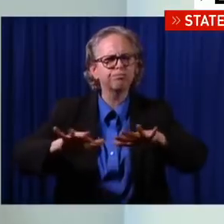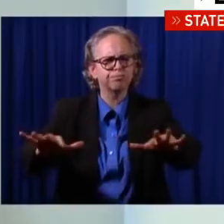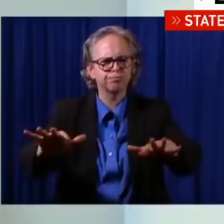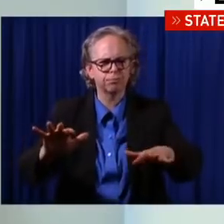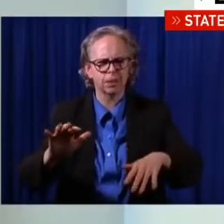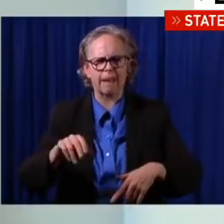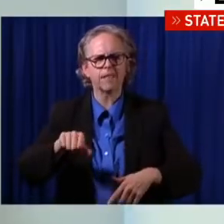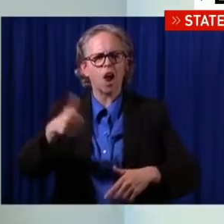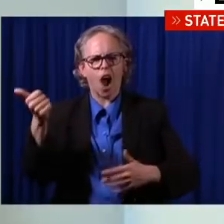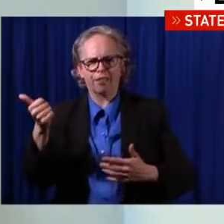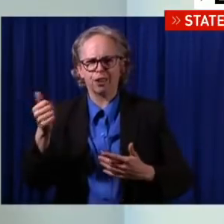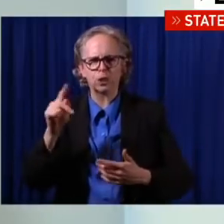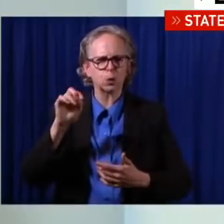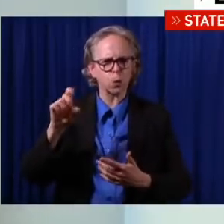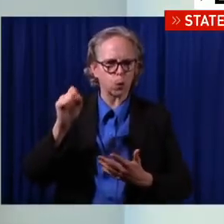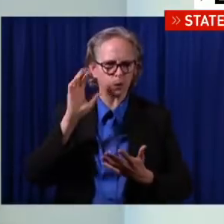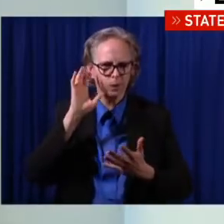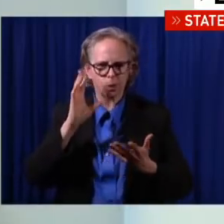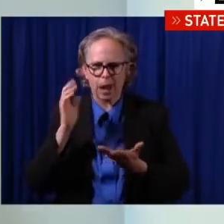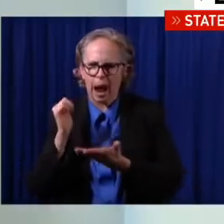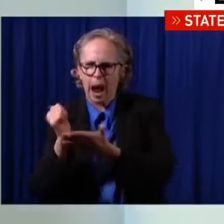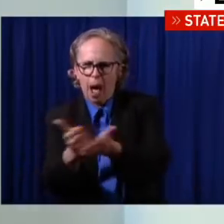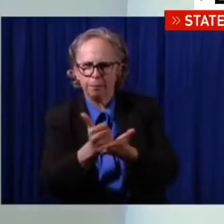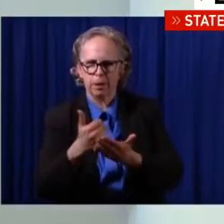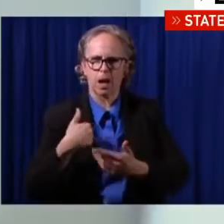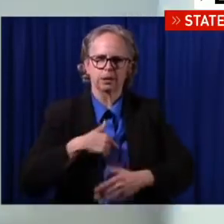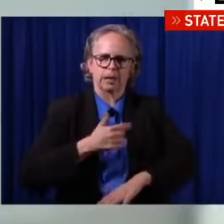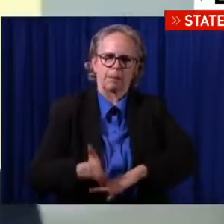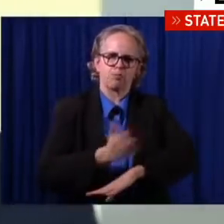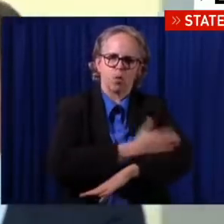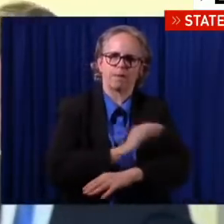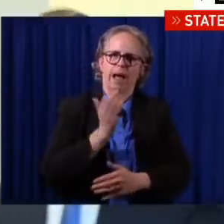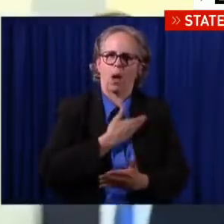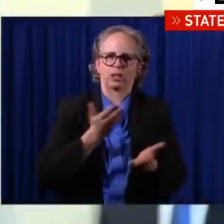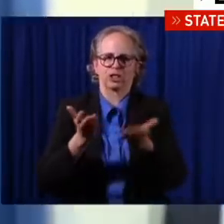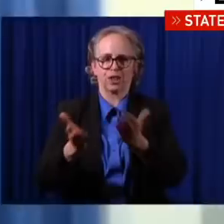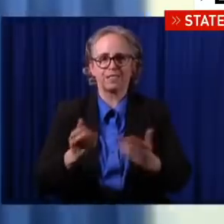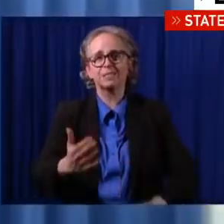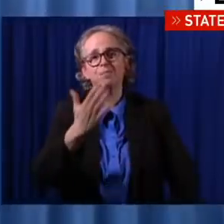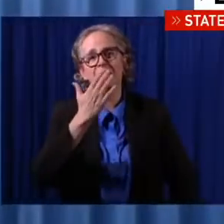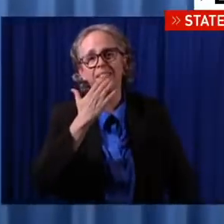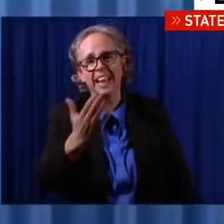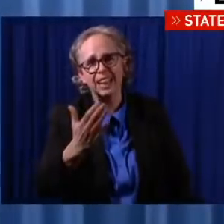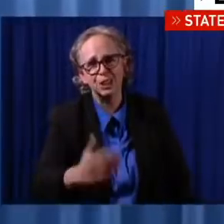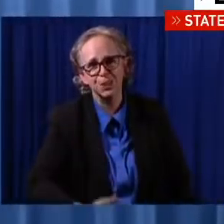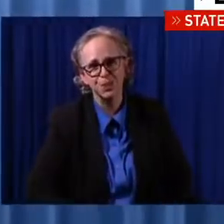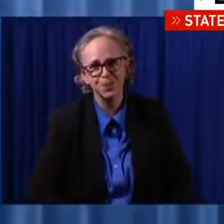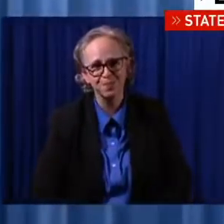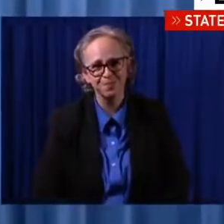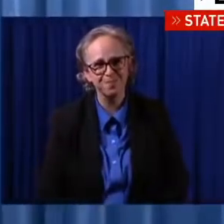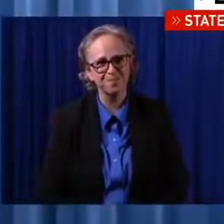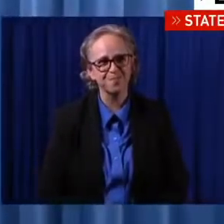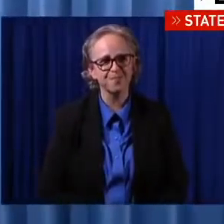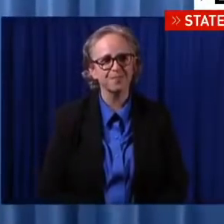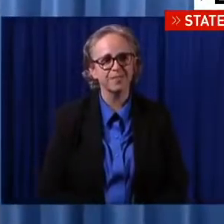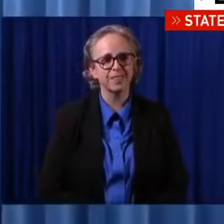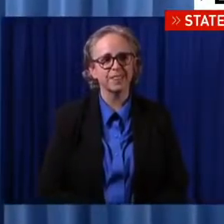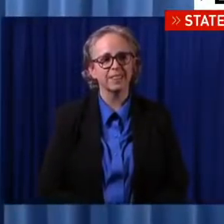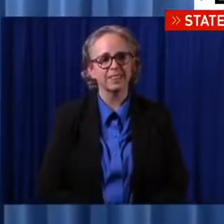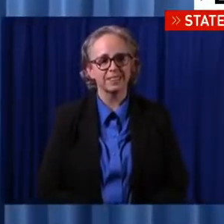this in the future to improve the way we serve you. So thank you. Governor? That was good news. Now we're ready for